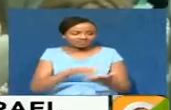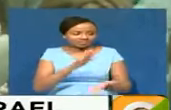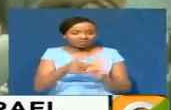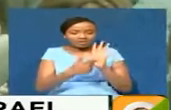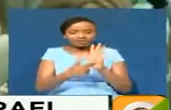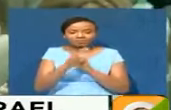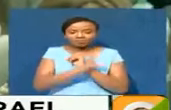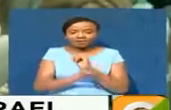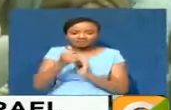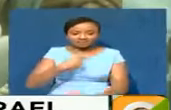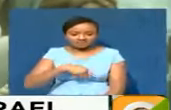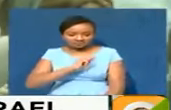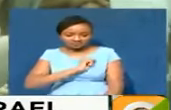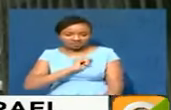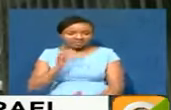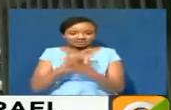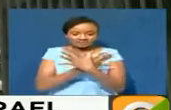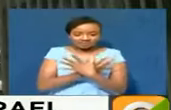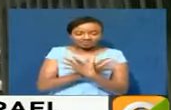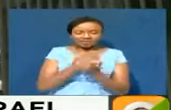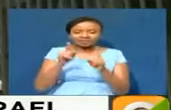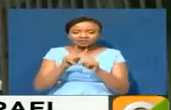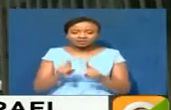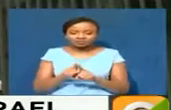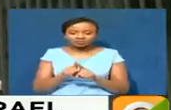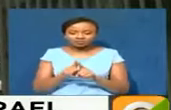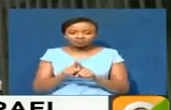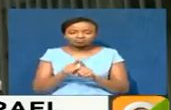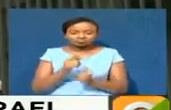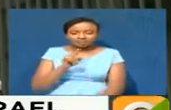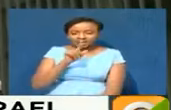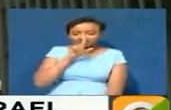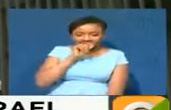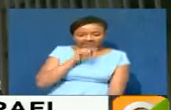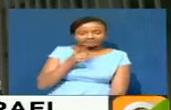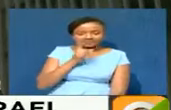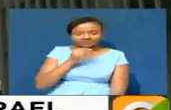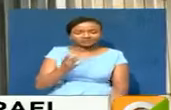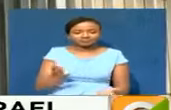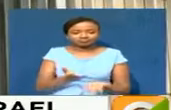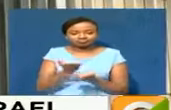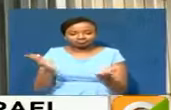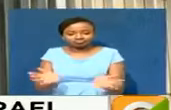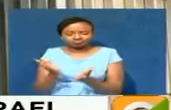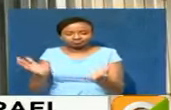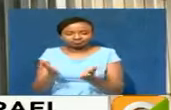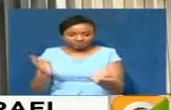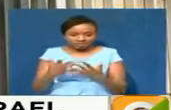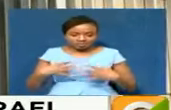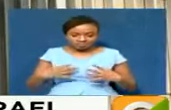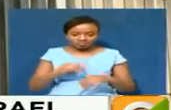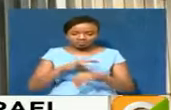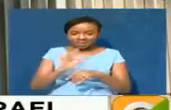and Turkey have already announced booster shots for their vulnerable groups, even as the World Health Organization calls for a moratorium on booster